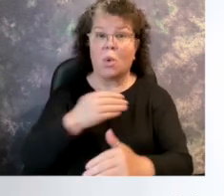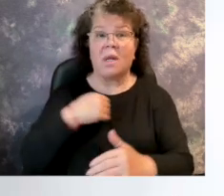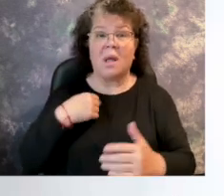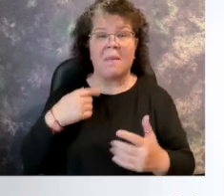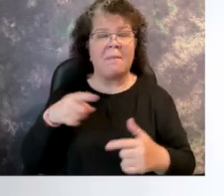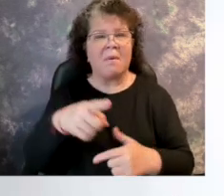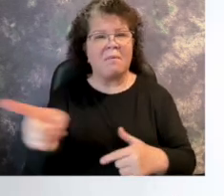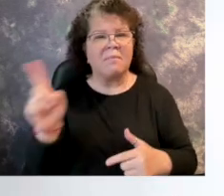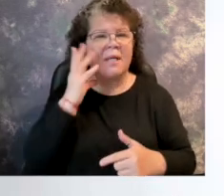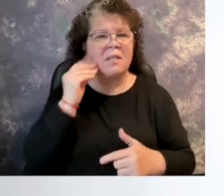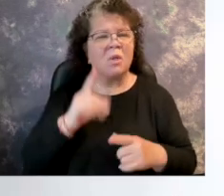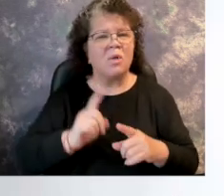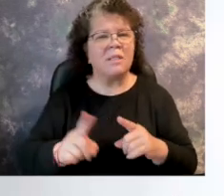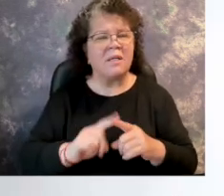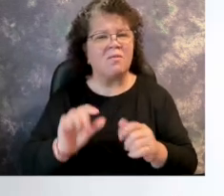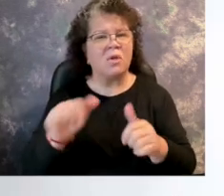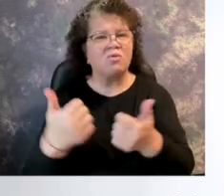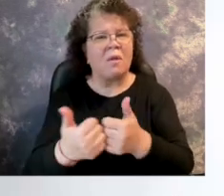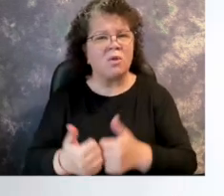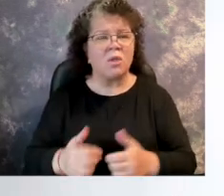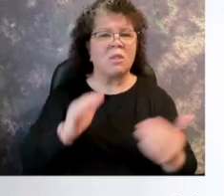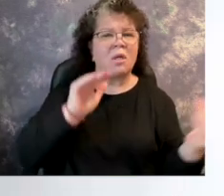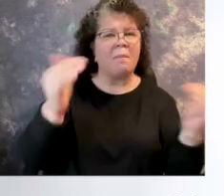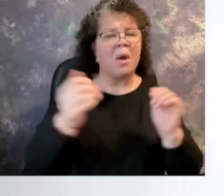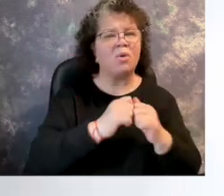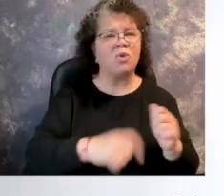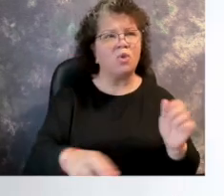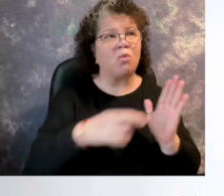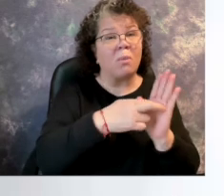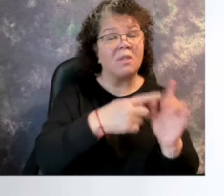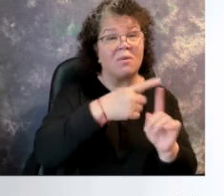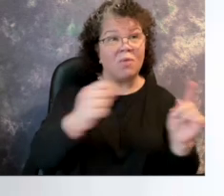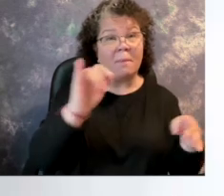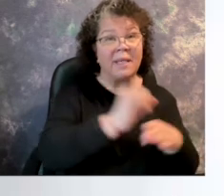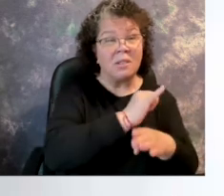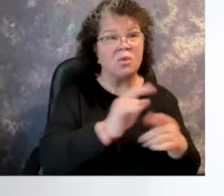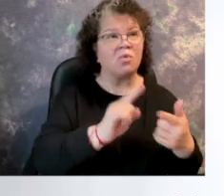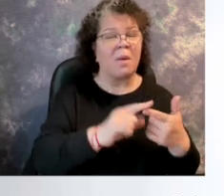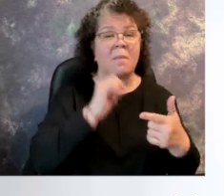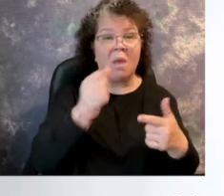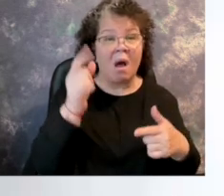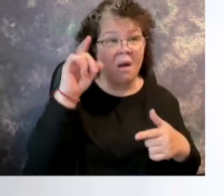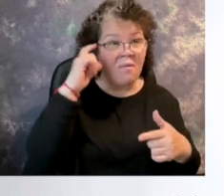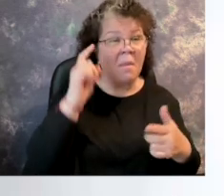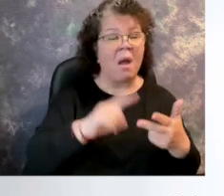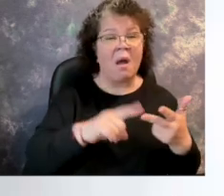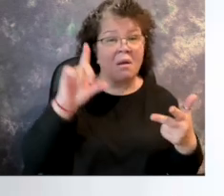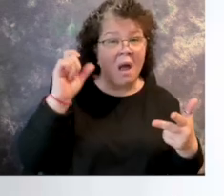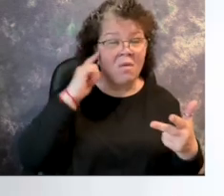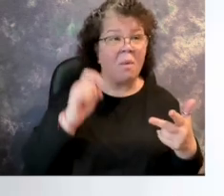unique challenges attending these meetings compared to representatives from industry, government, and non-government